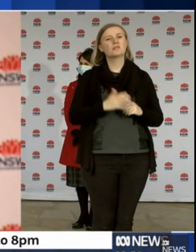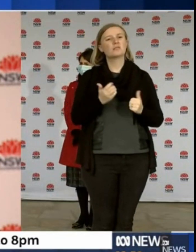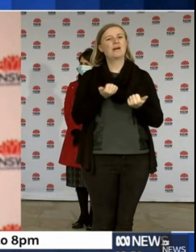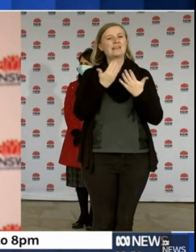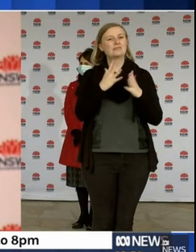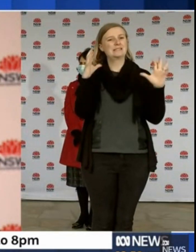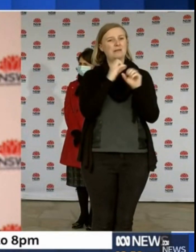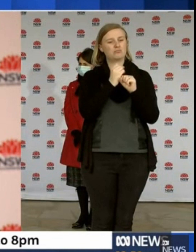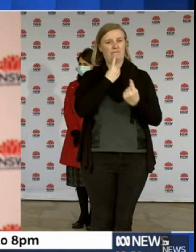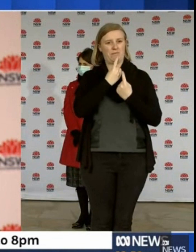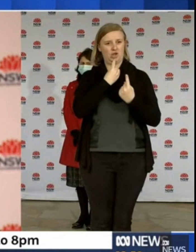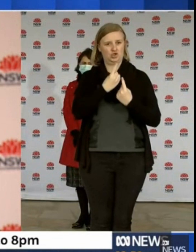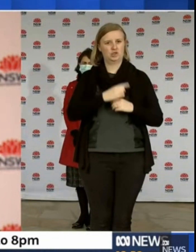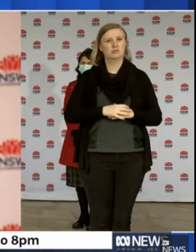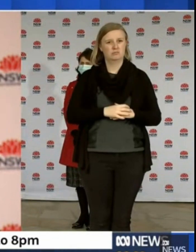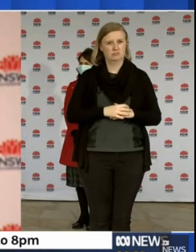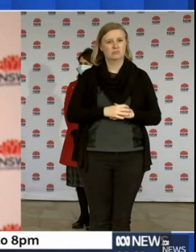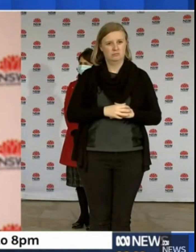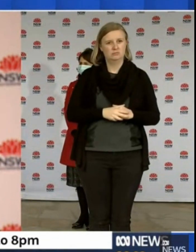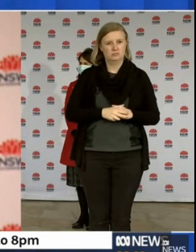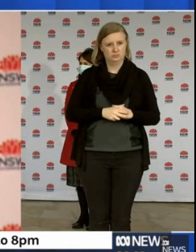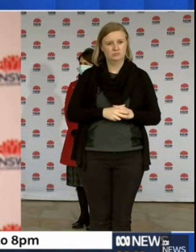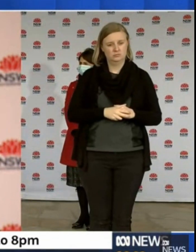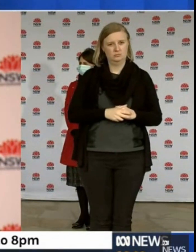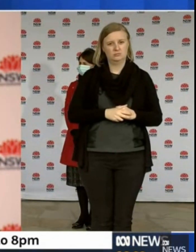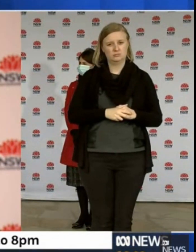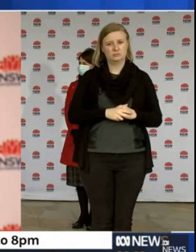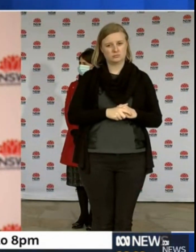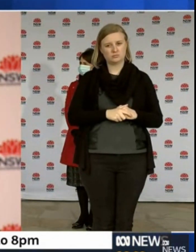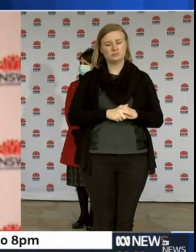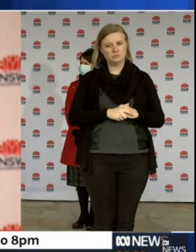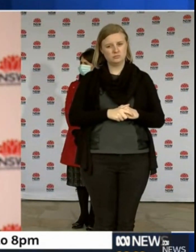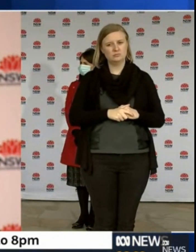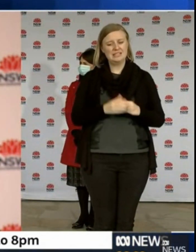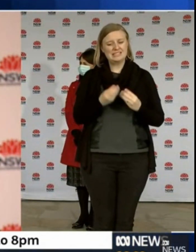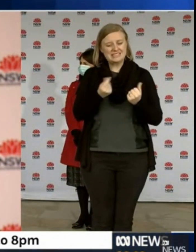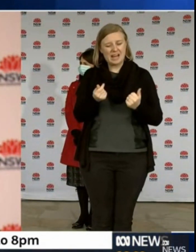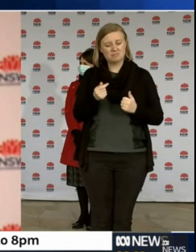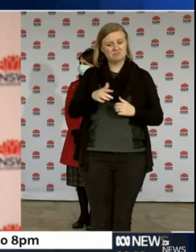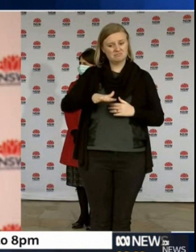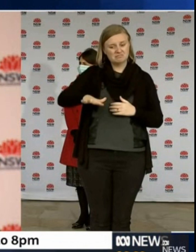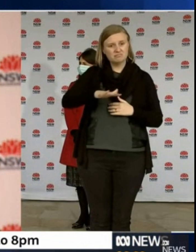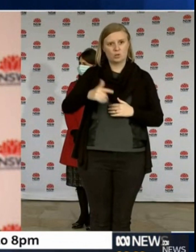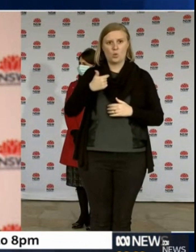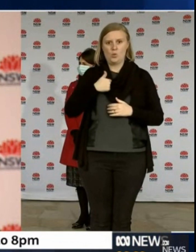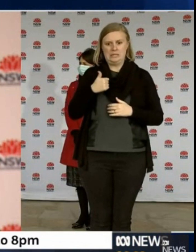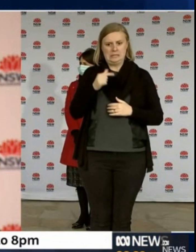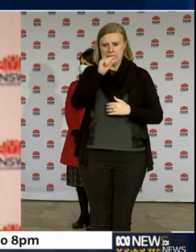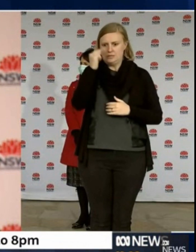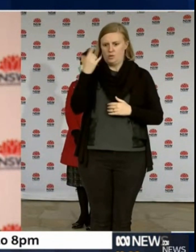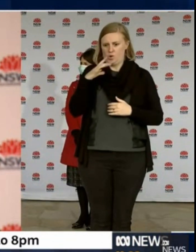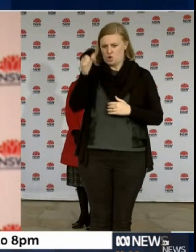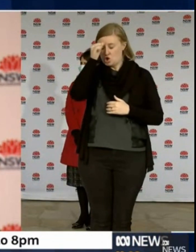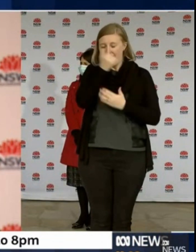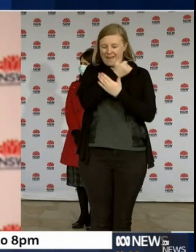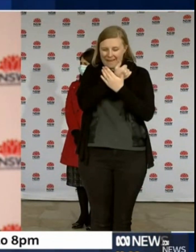So just as a bit of a summary for the community, the sort of venues that we're particularly wanting to make sure we have identified everyone who